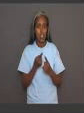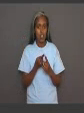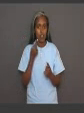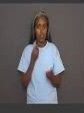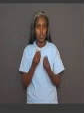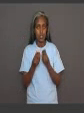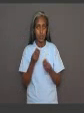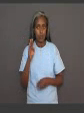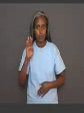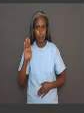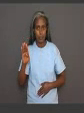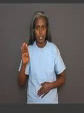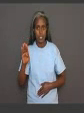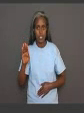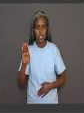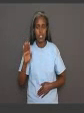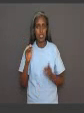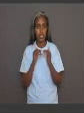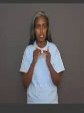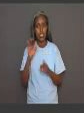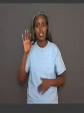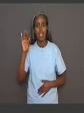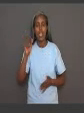shop B is